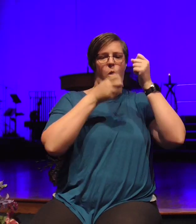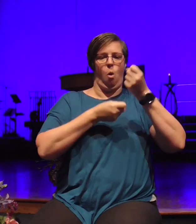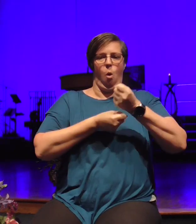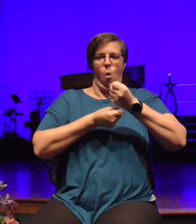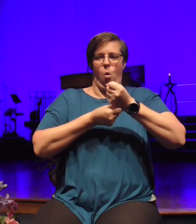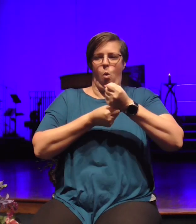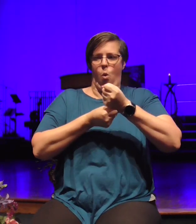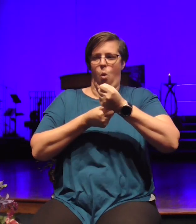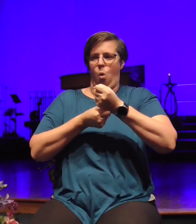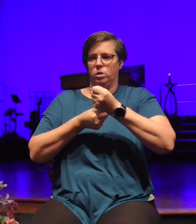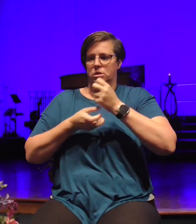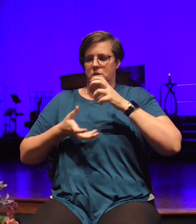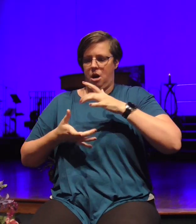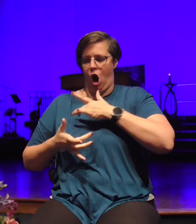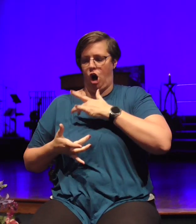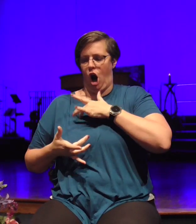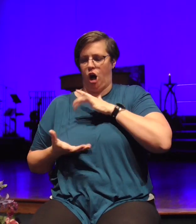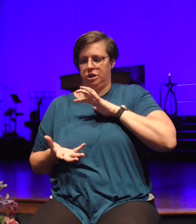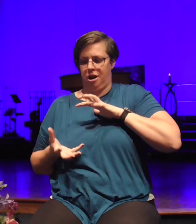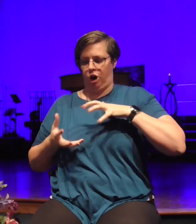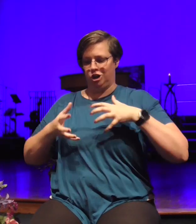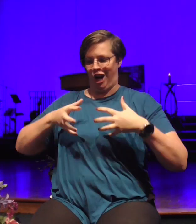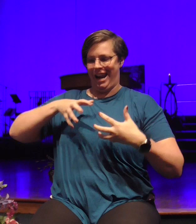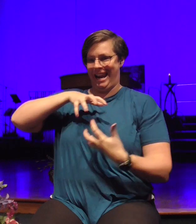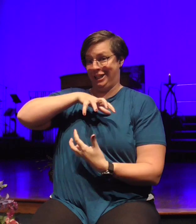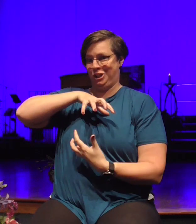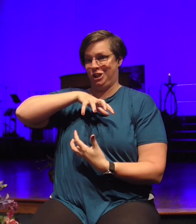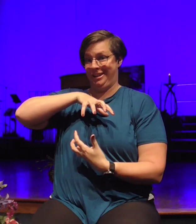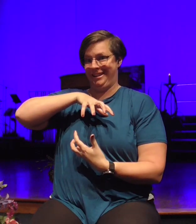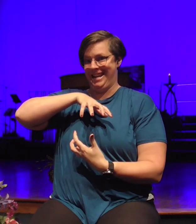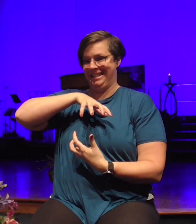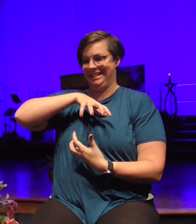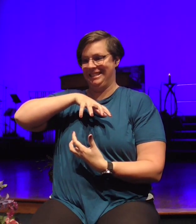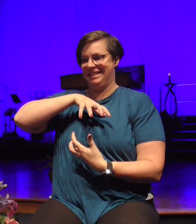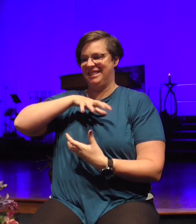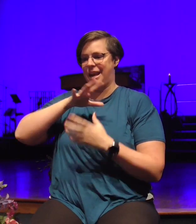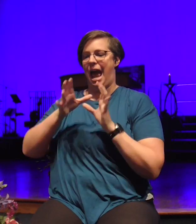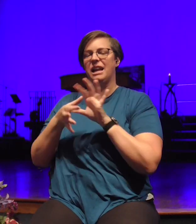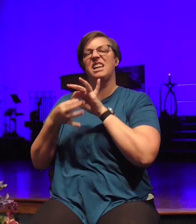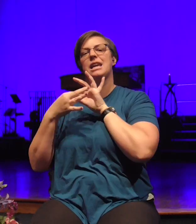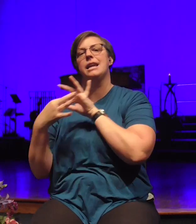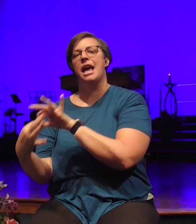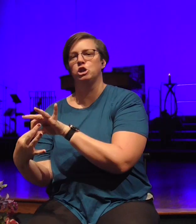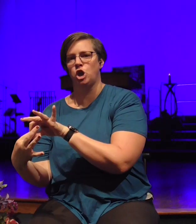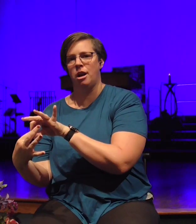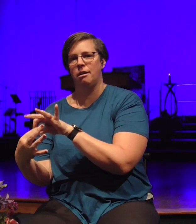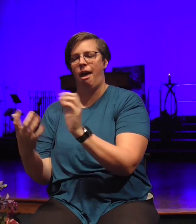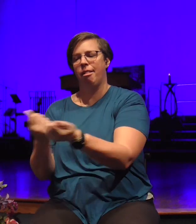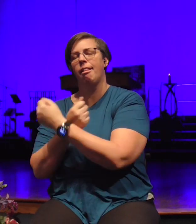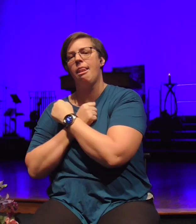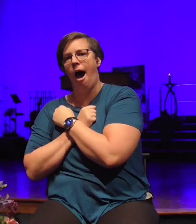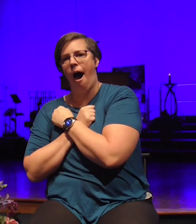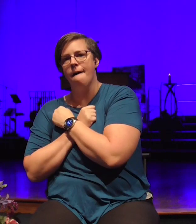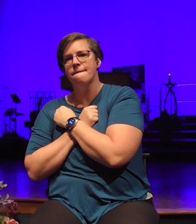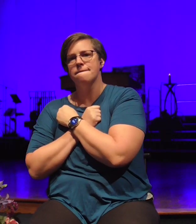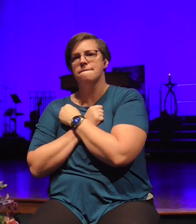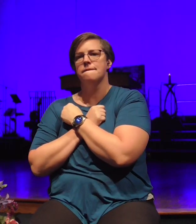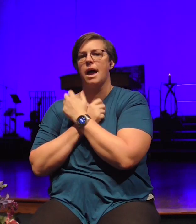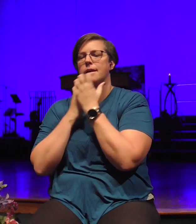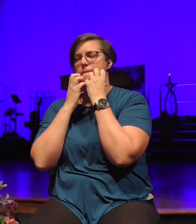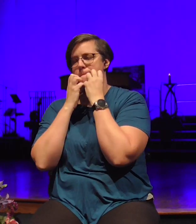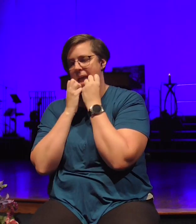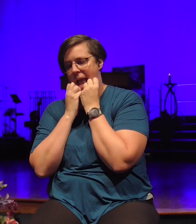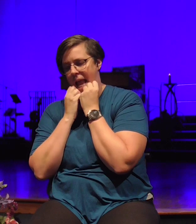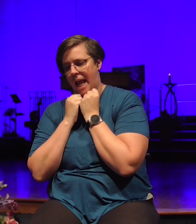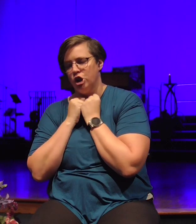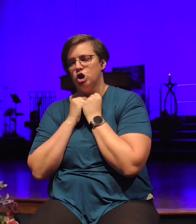And we allow our heart to transmute it and shift it into connection and love and compassion.